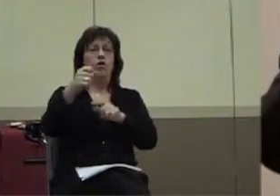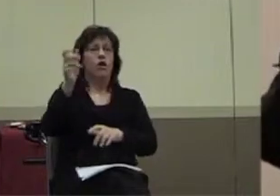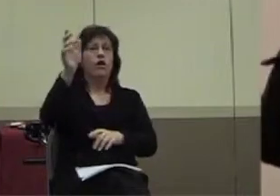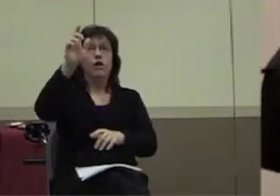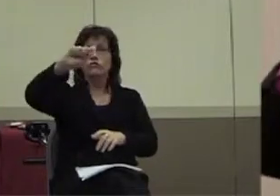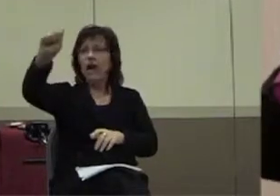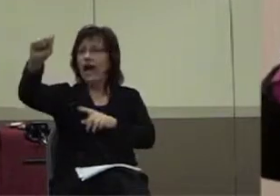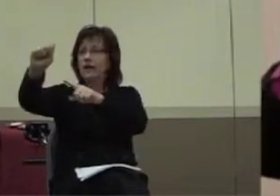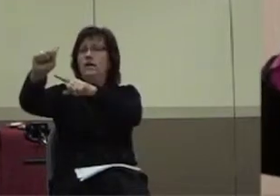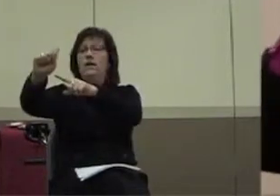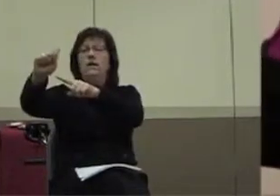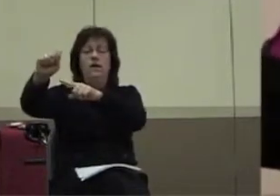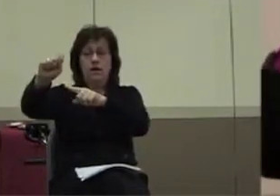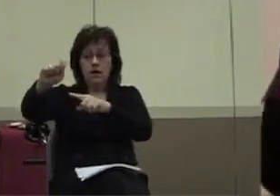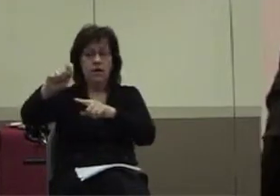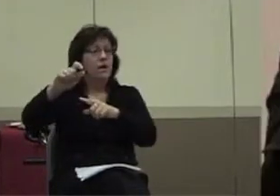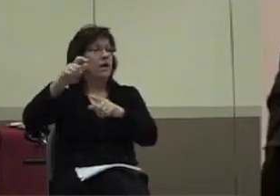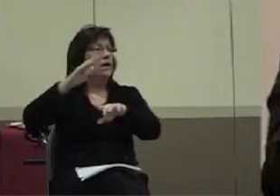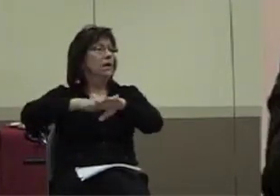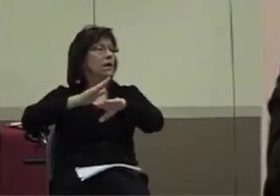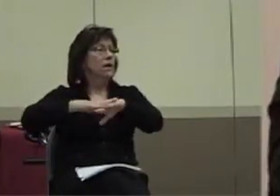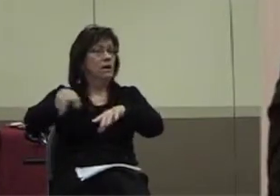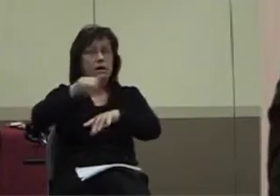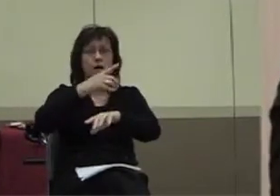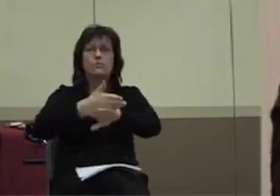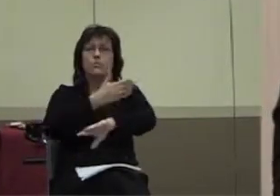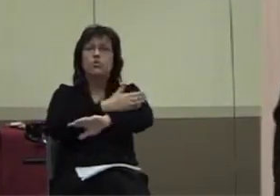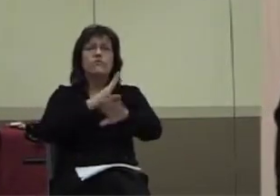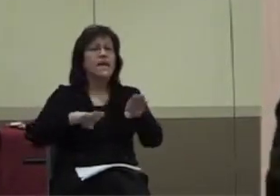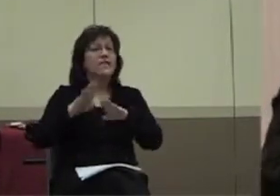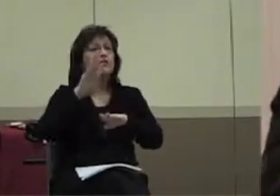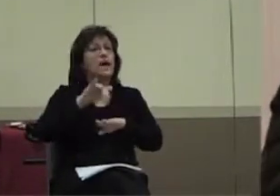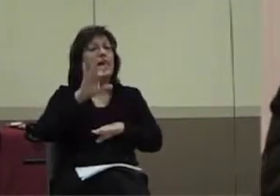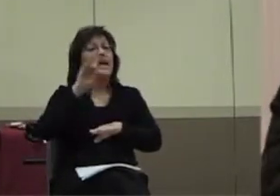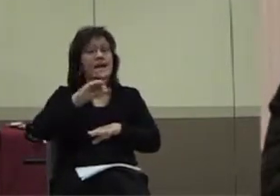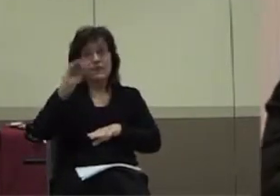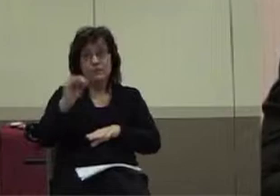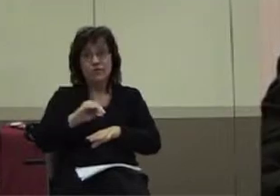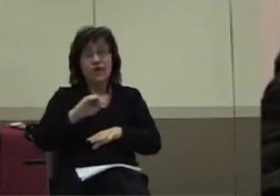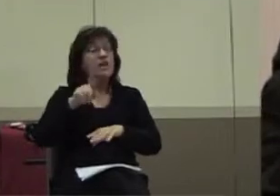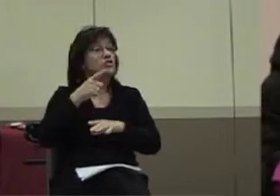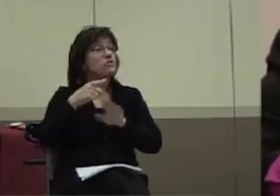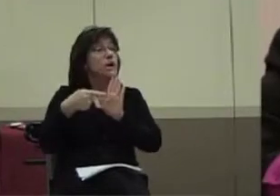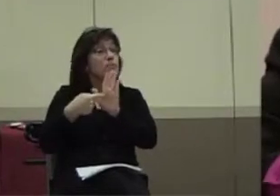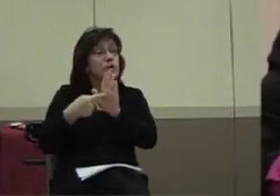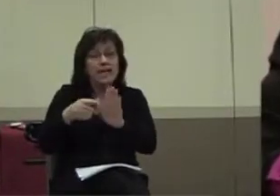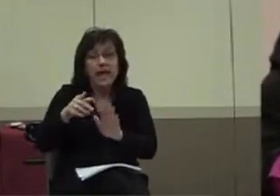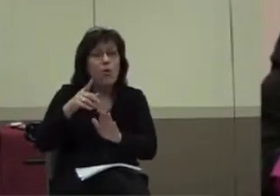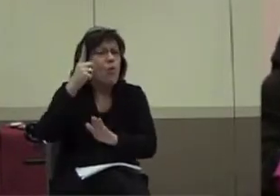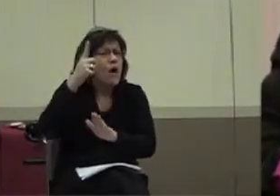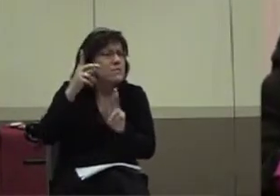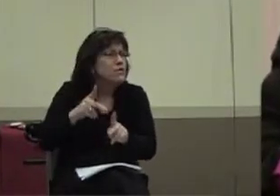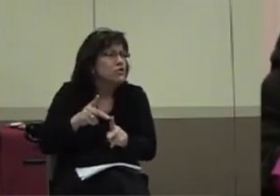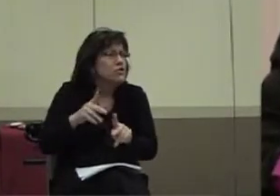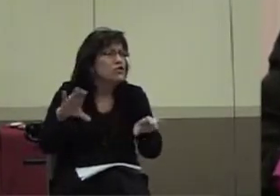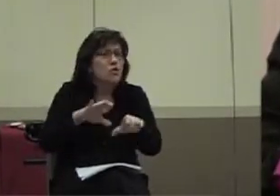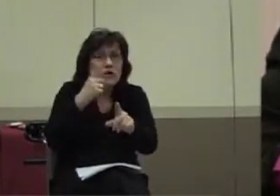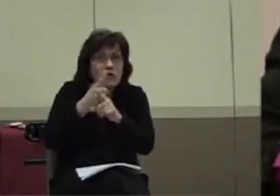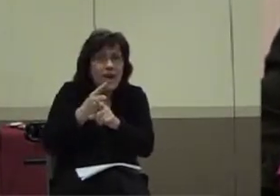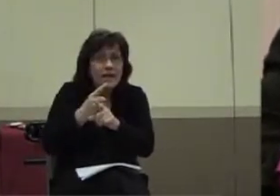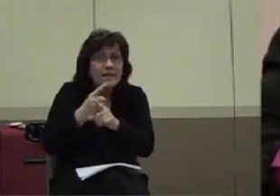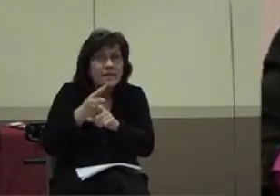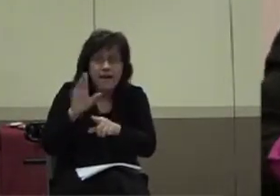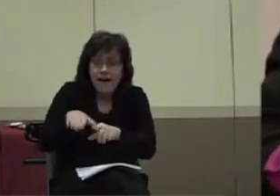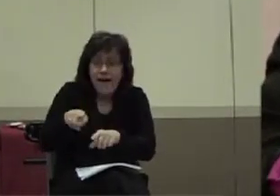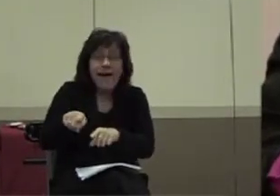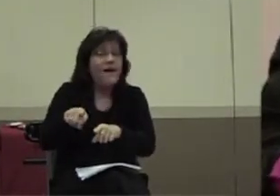can improve behavior by 80% just by pointing out what one person is doing correctly.